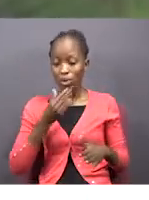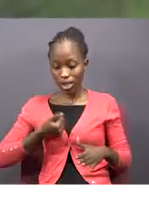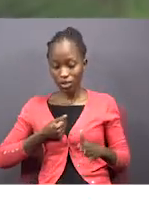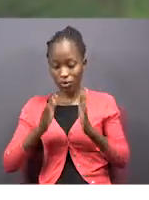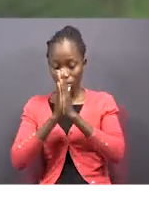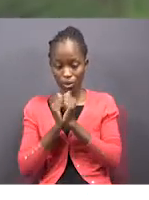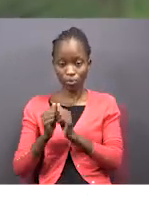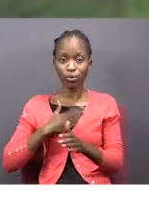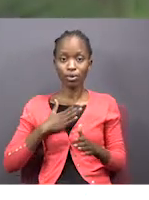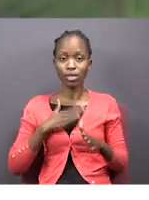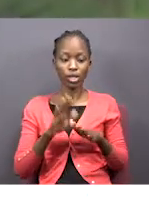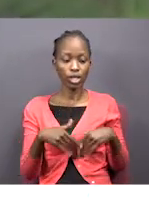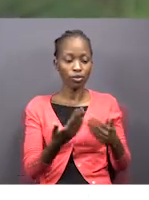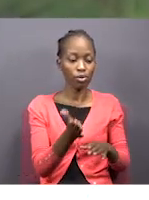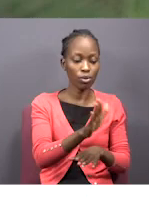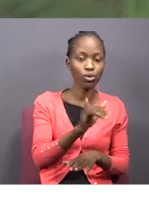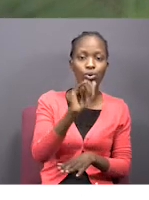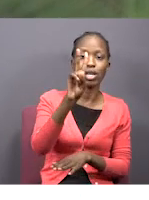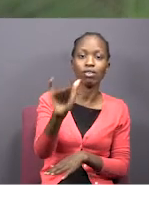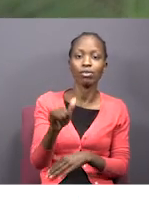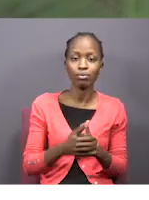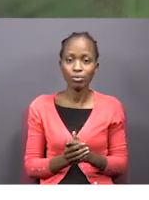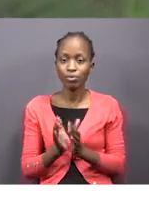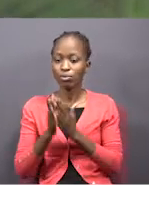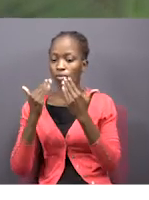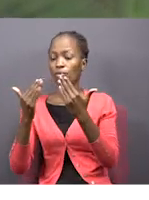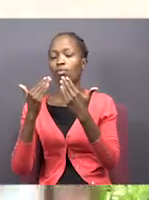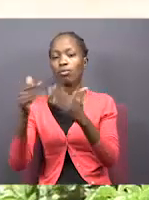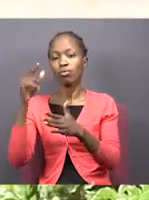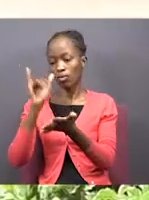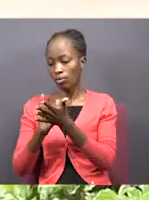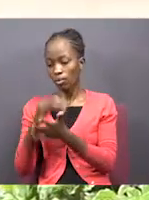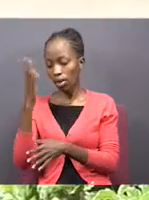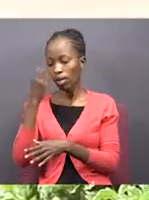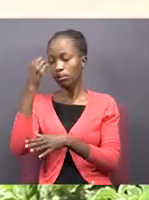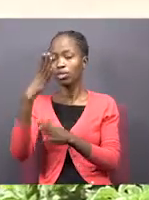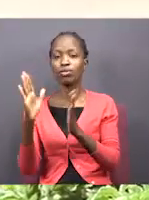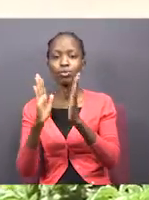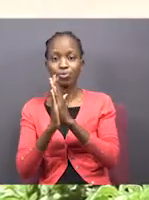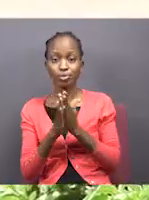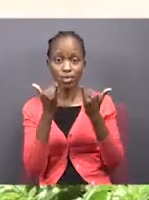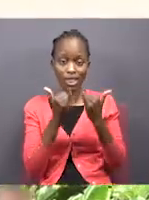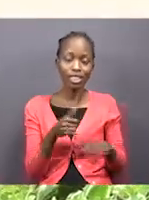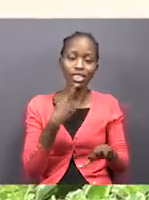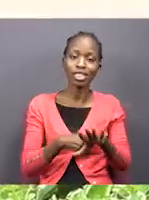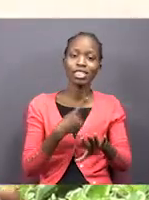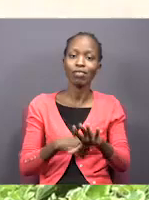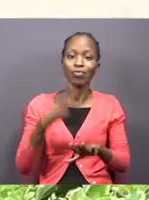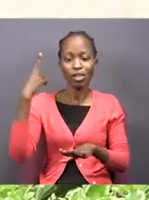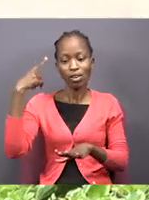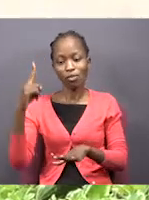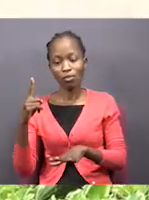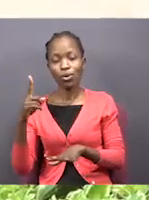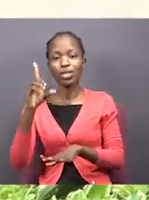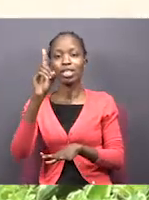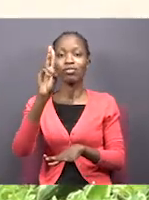Thank you, boys and girls, for praying with me. I hand it over to Ivy. Thank you so much, Nathan, for that beautiful word of prayer. Now it's time